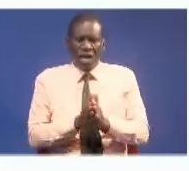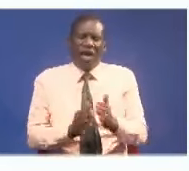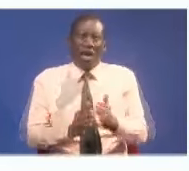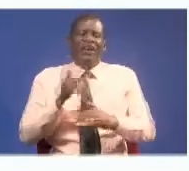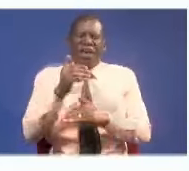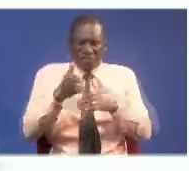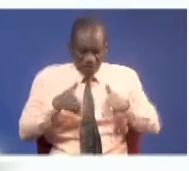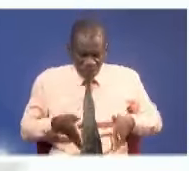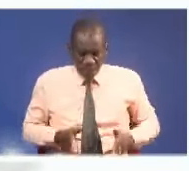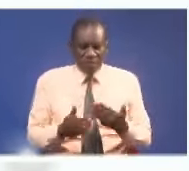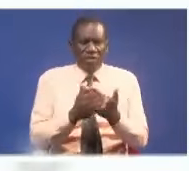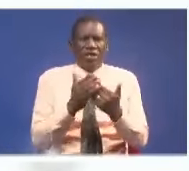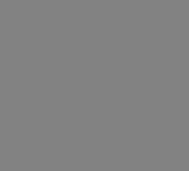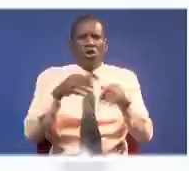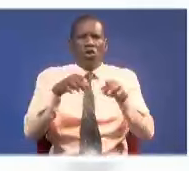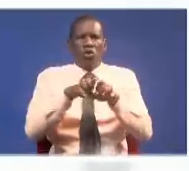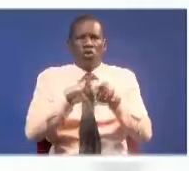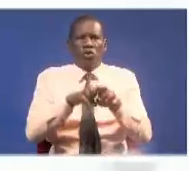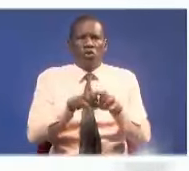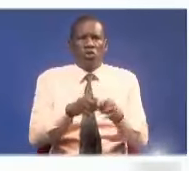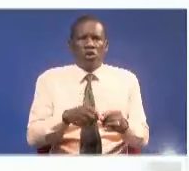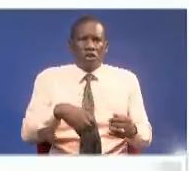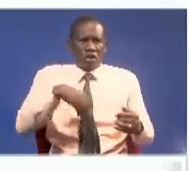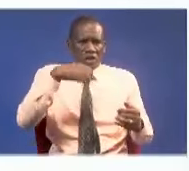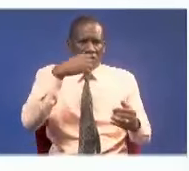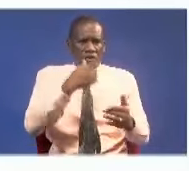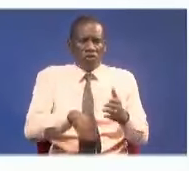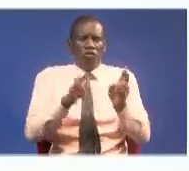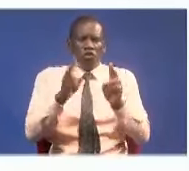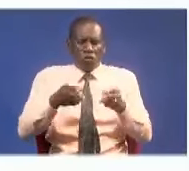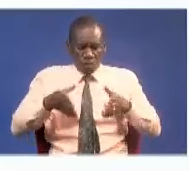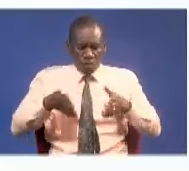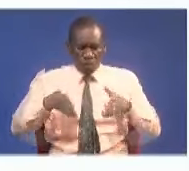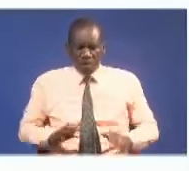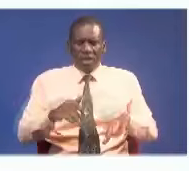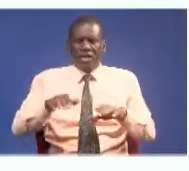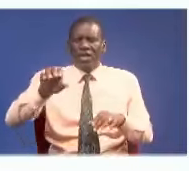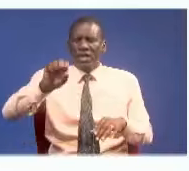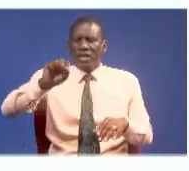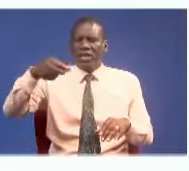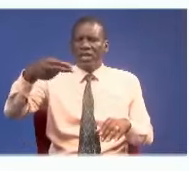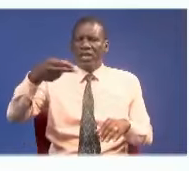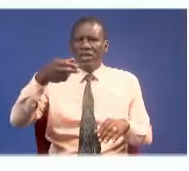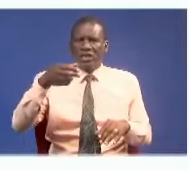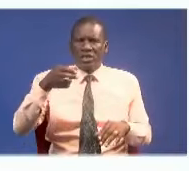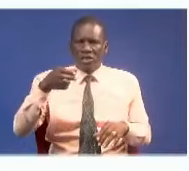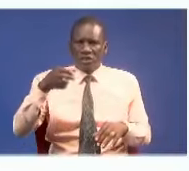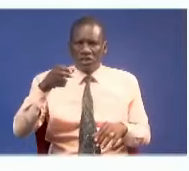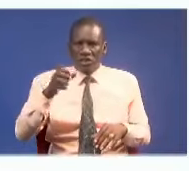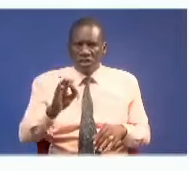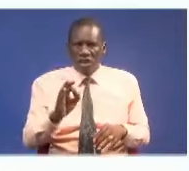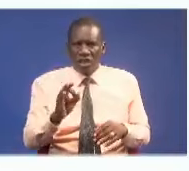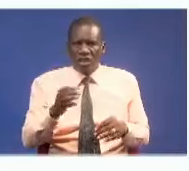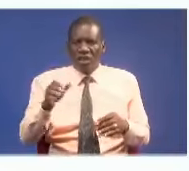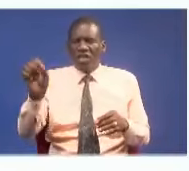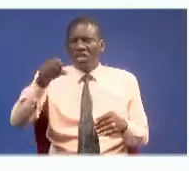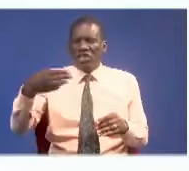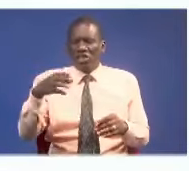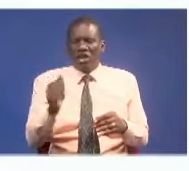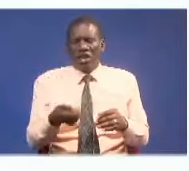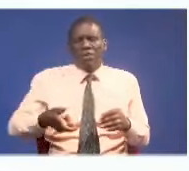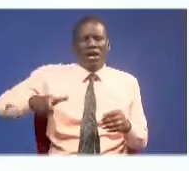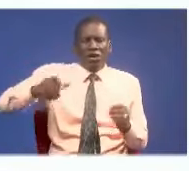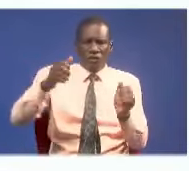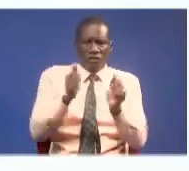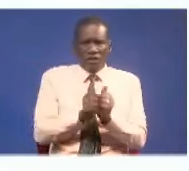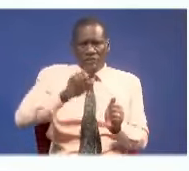care. Equally, the tariffs for normal delivery under SHA have been increased to 10,000, that's for